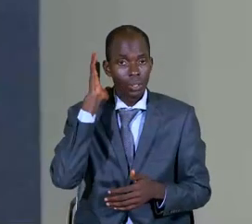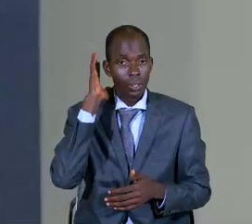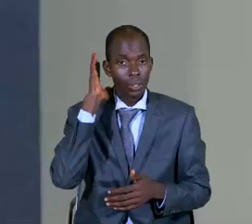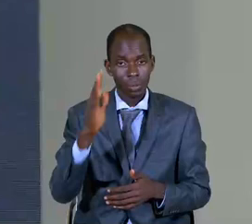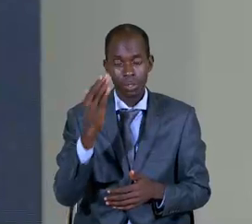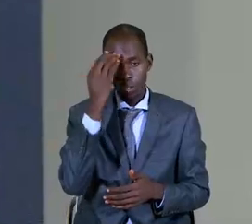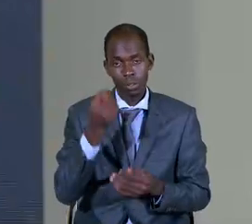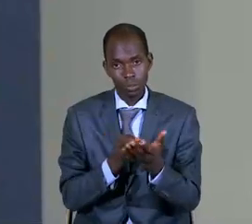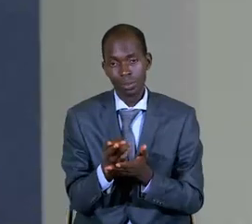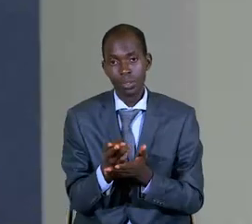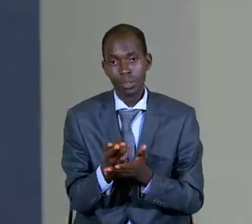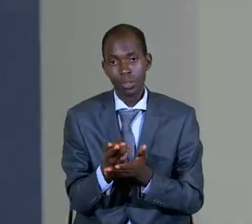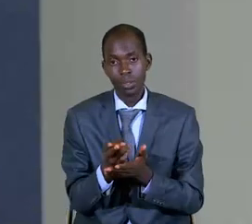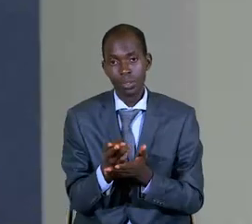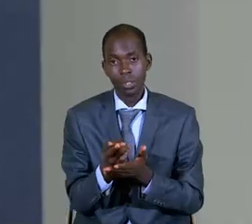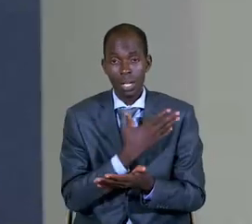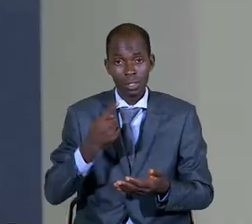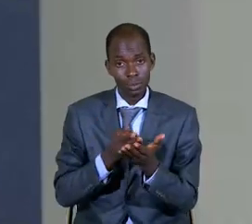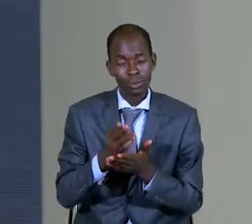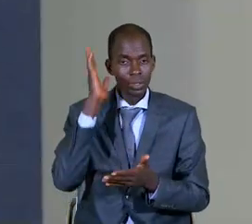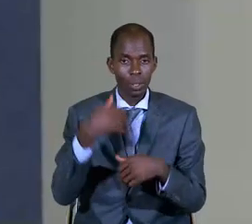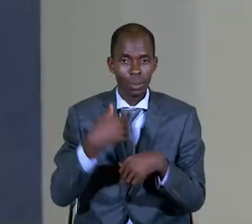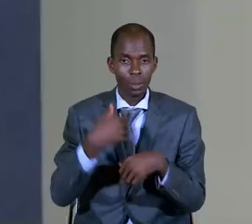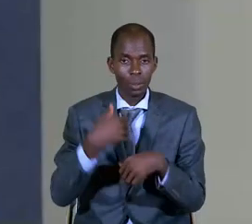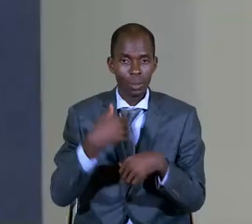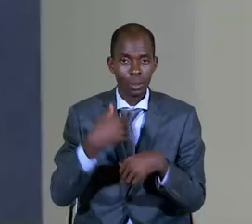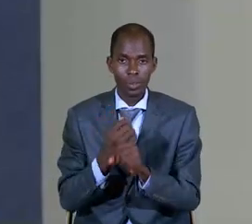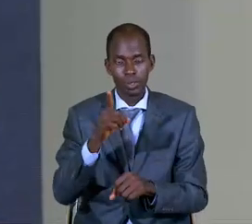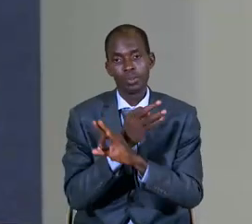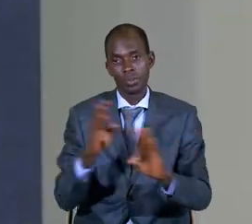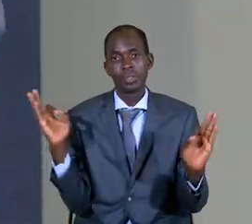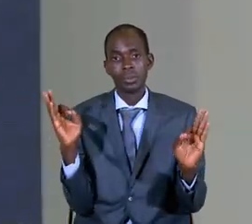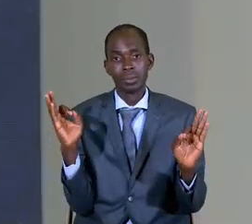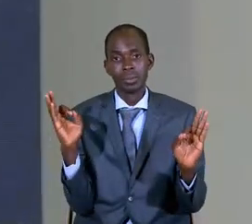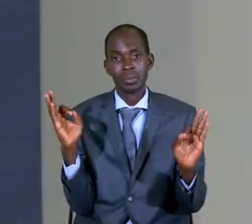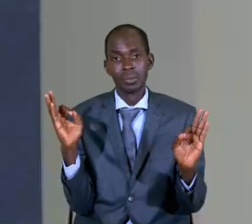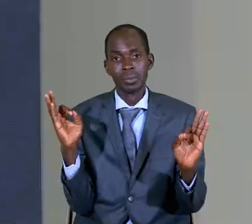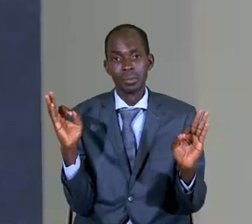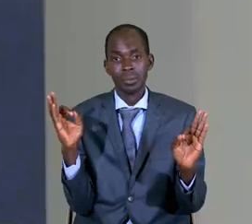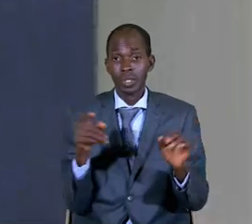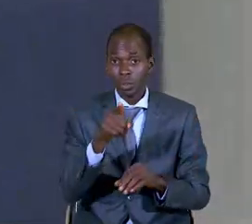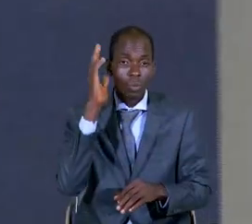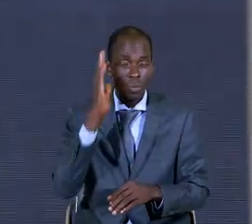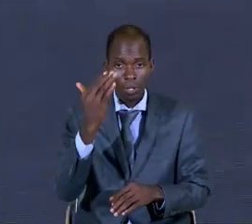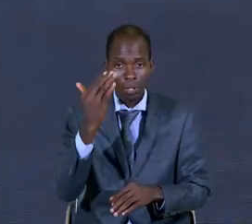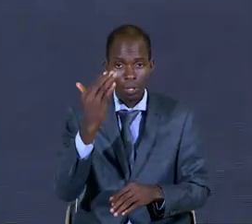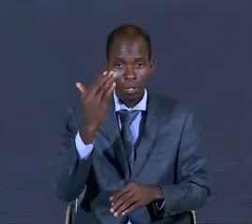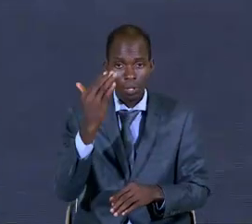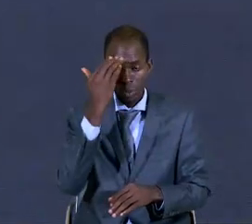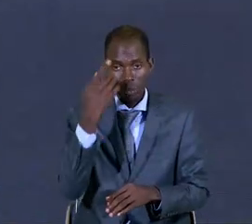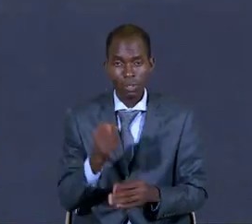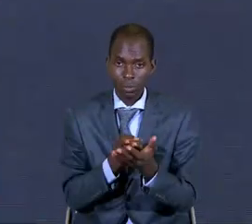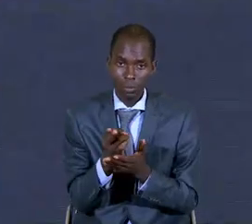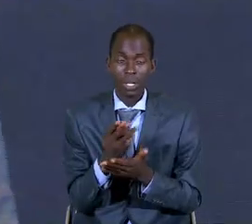the truth, and the truth shall make you free. Ye shall know the